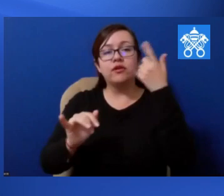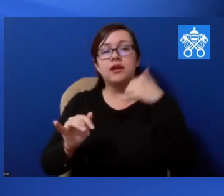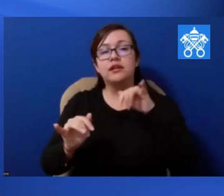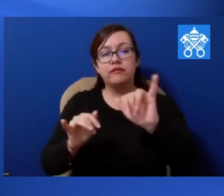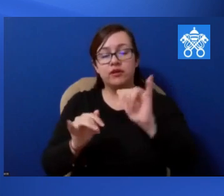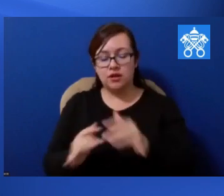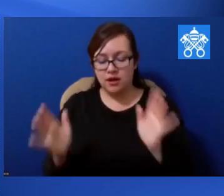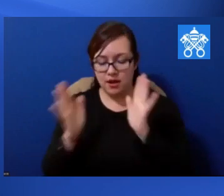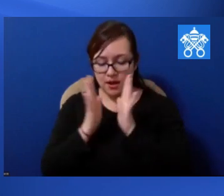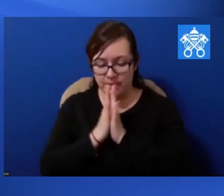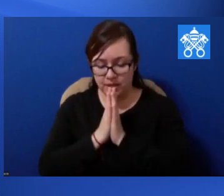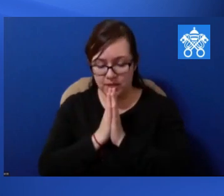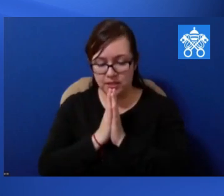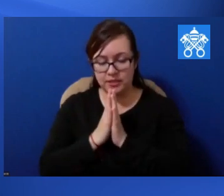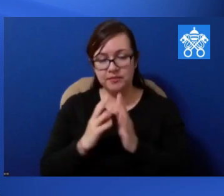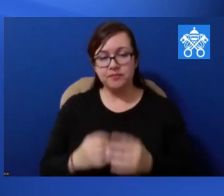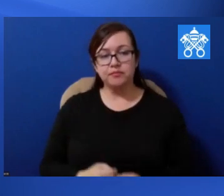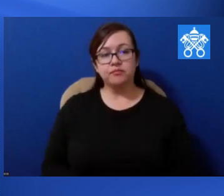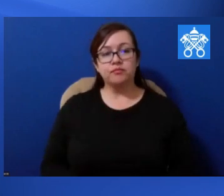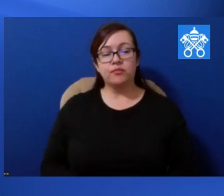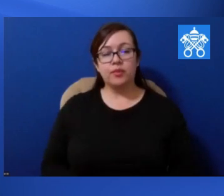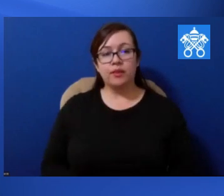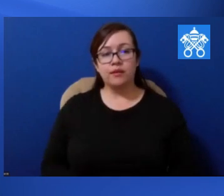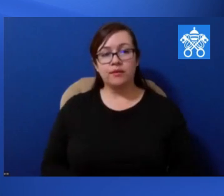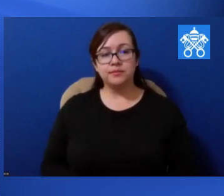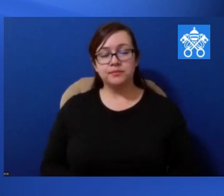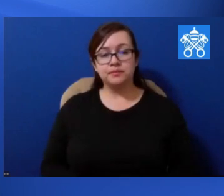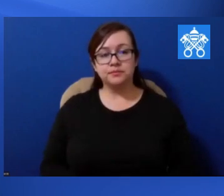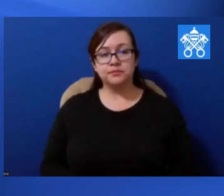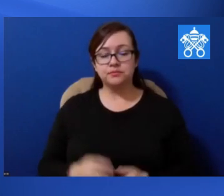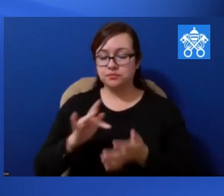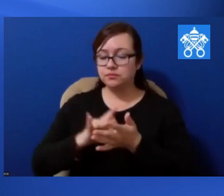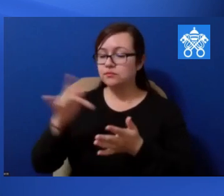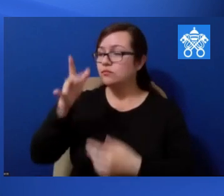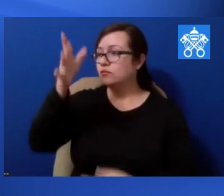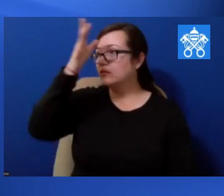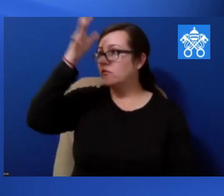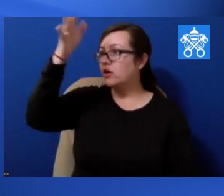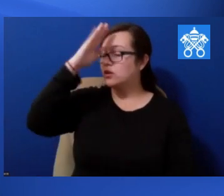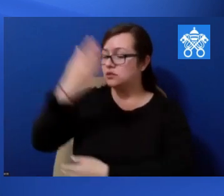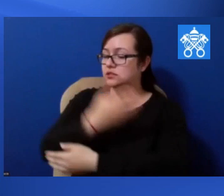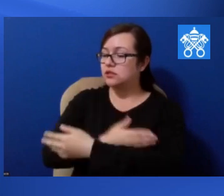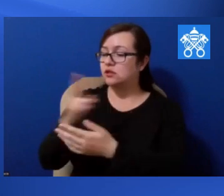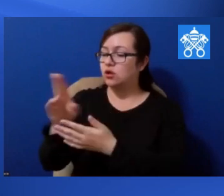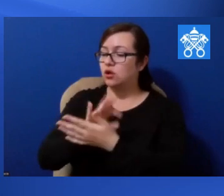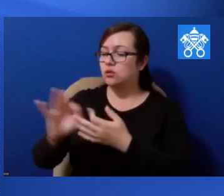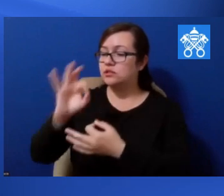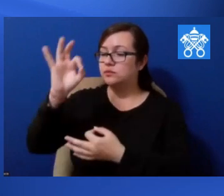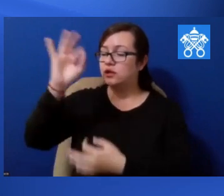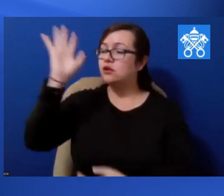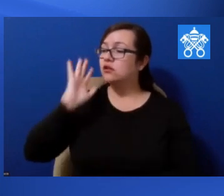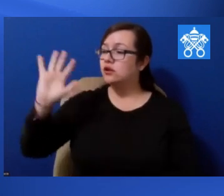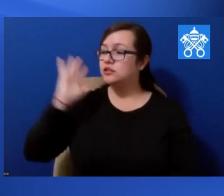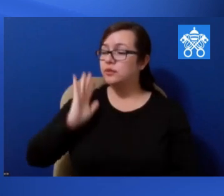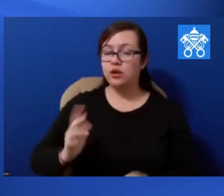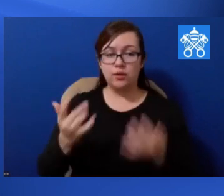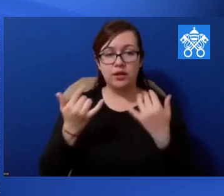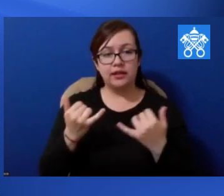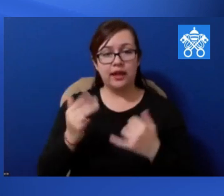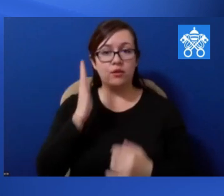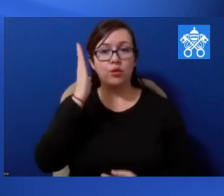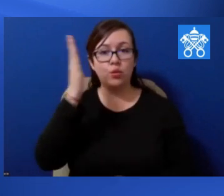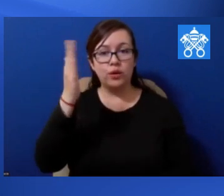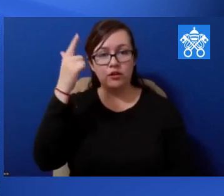et semper et in saecula saeculorum. Amen. Gloria Patri et Filio et Spiritui Sancto. Sic ut erat